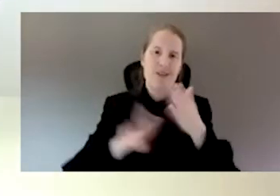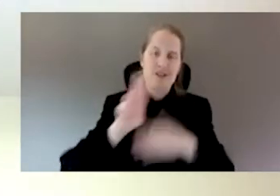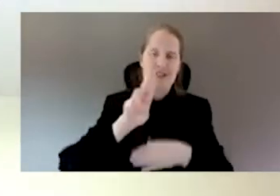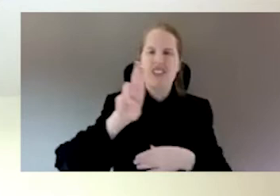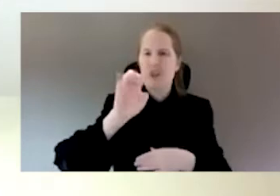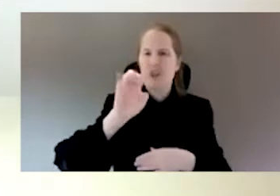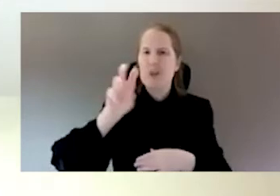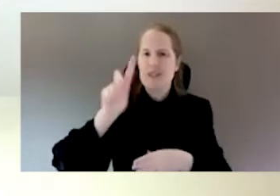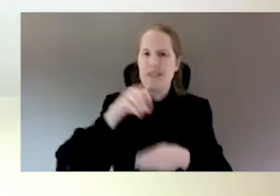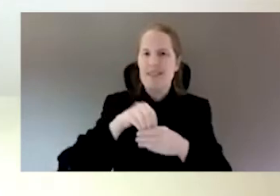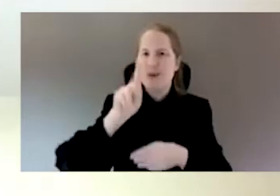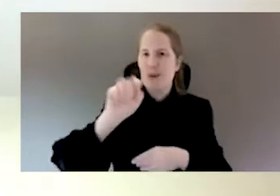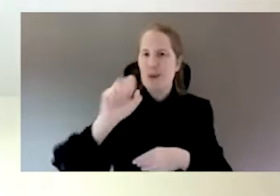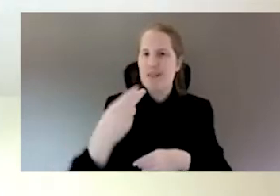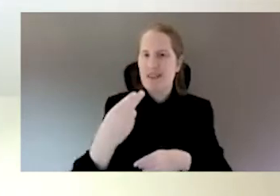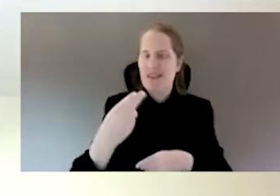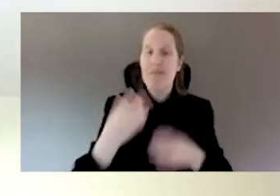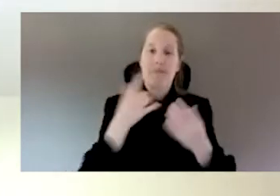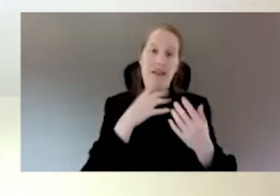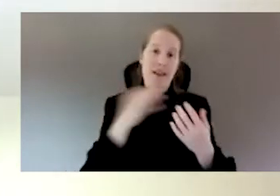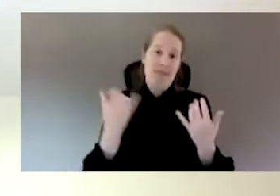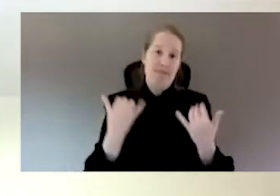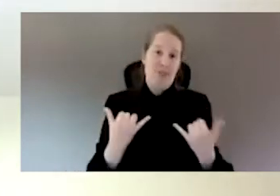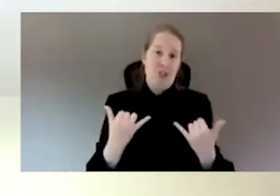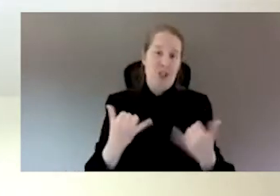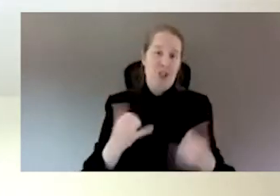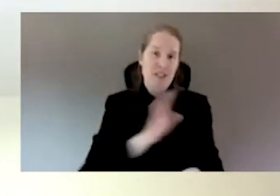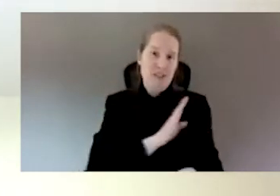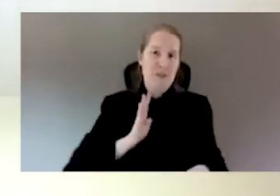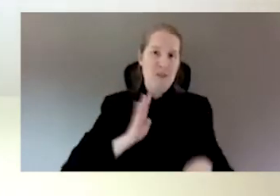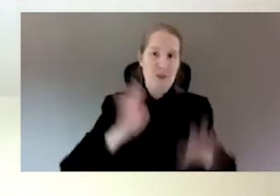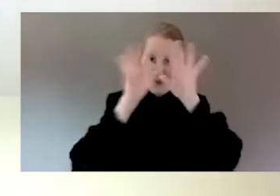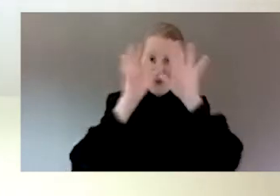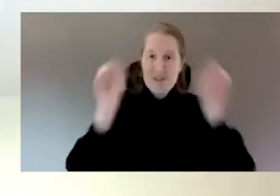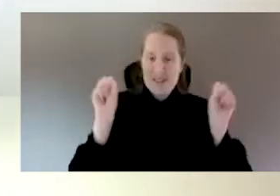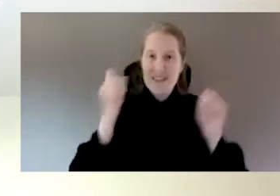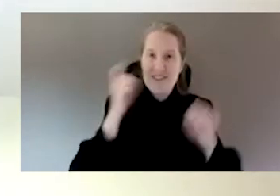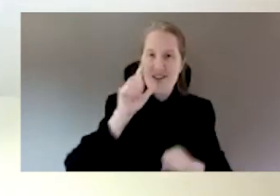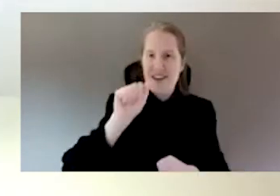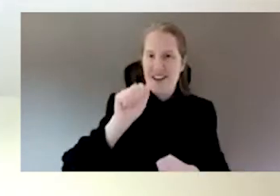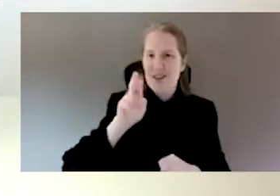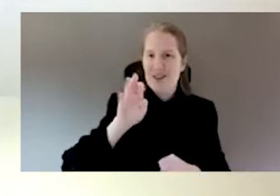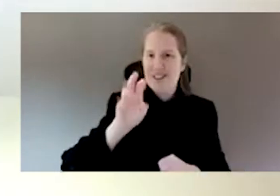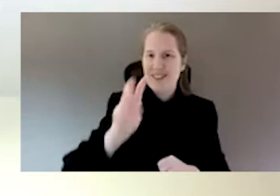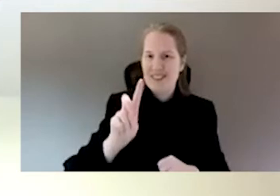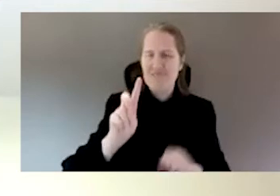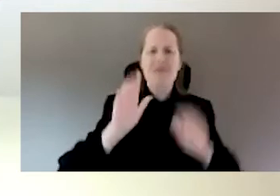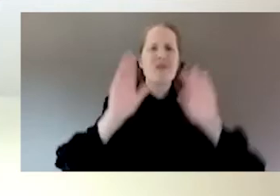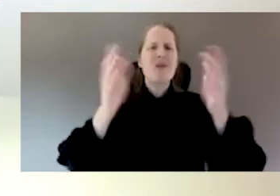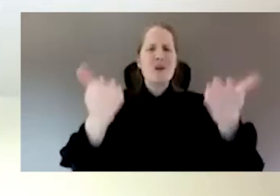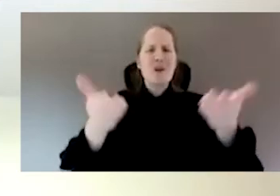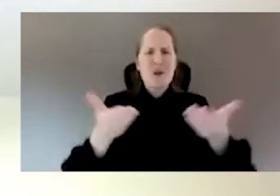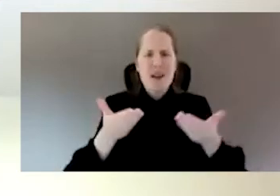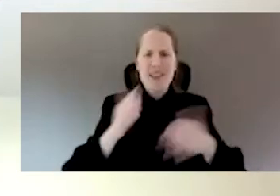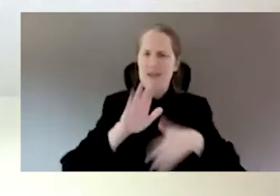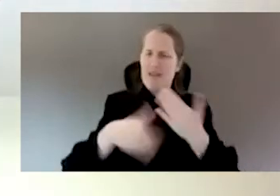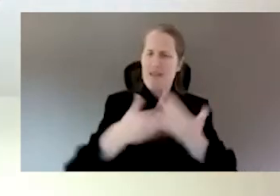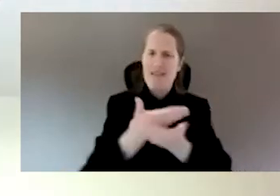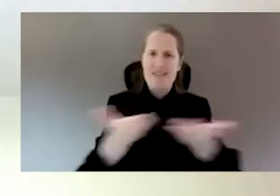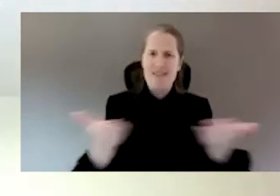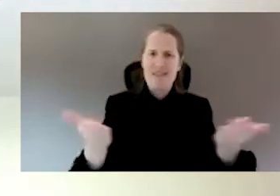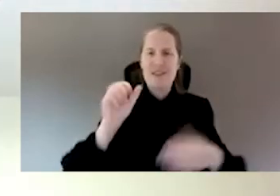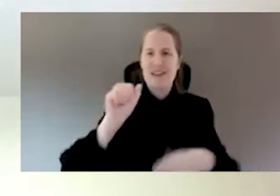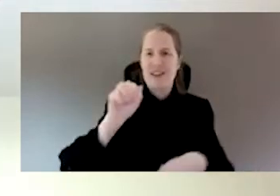Utah. I am also the current board president for AUCD. I want to welcome all of you